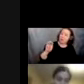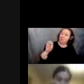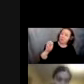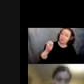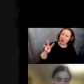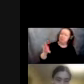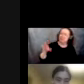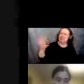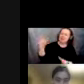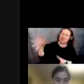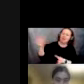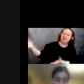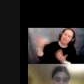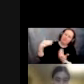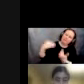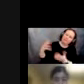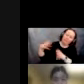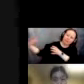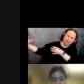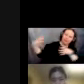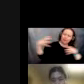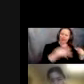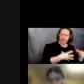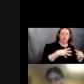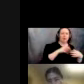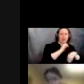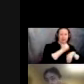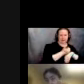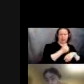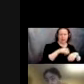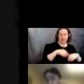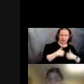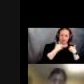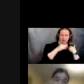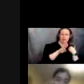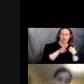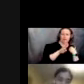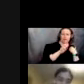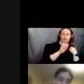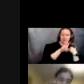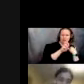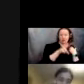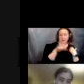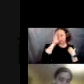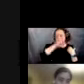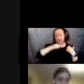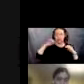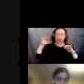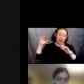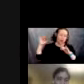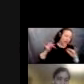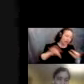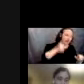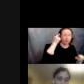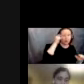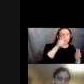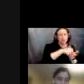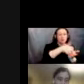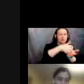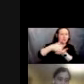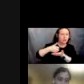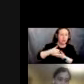there. And presumably there was a gold rush on there too, as well, and lived out the rest of